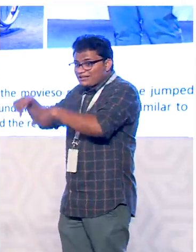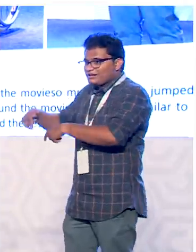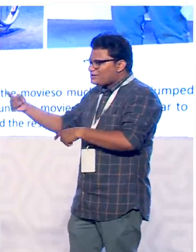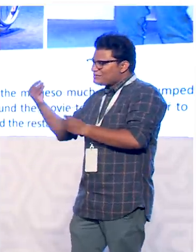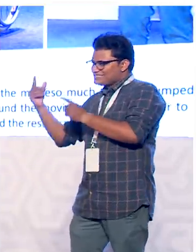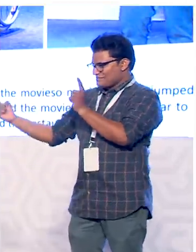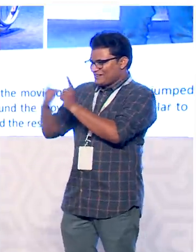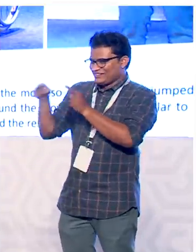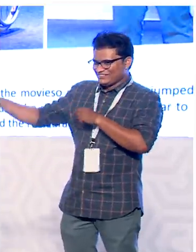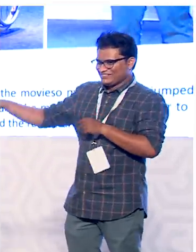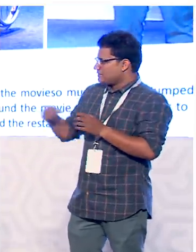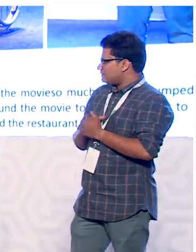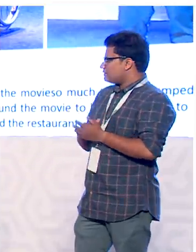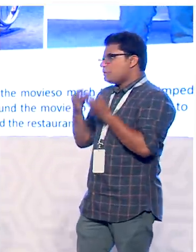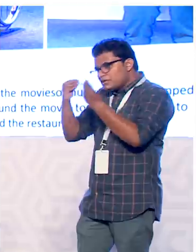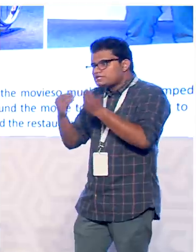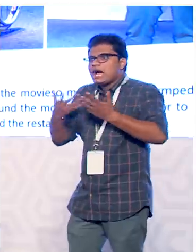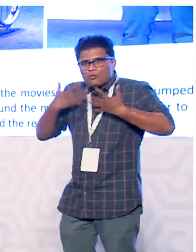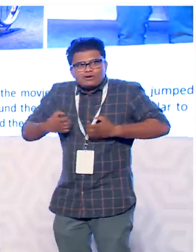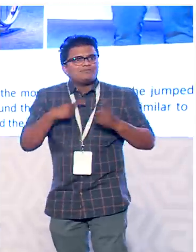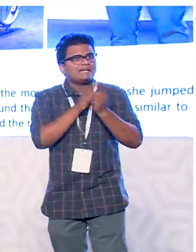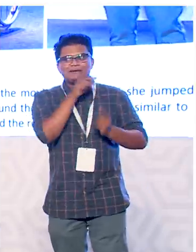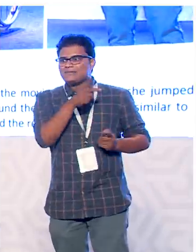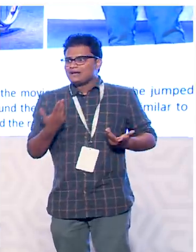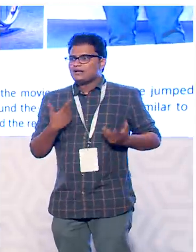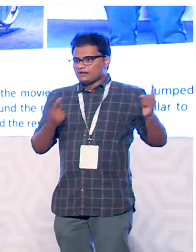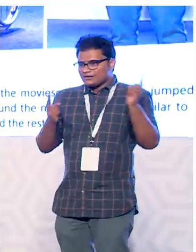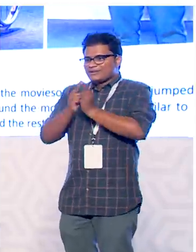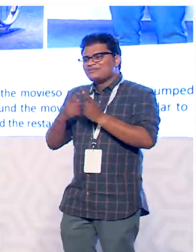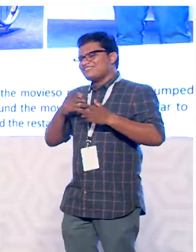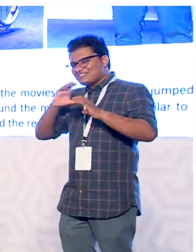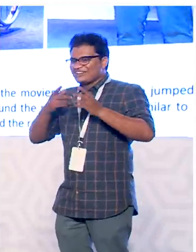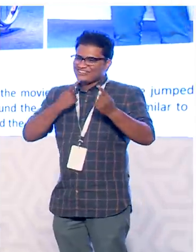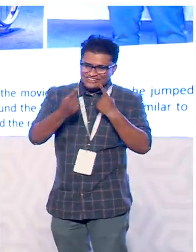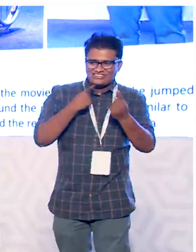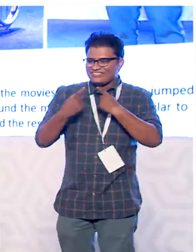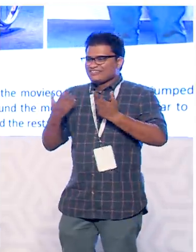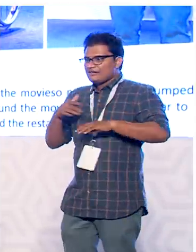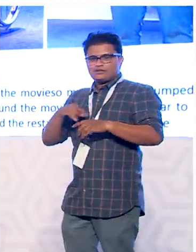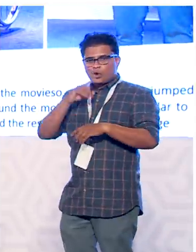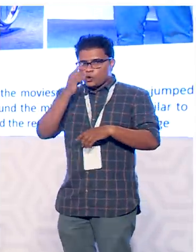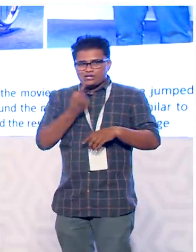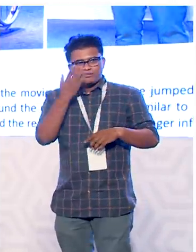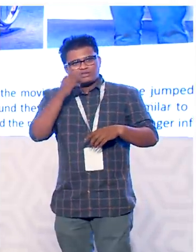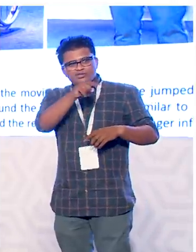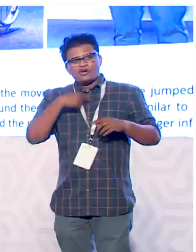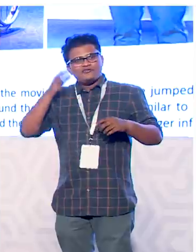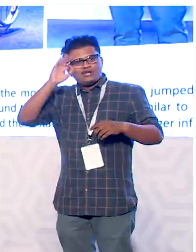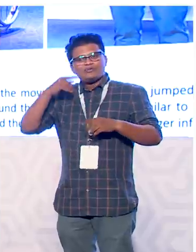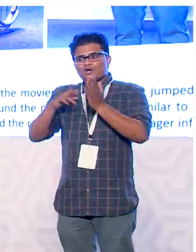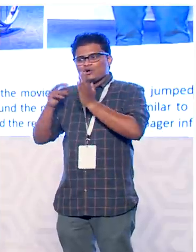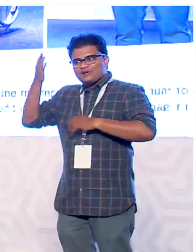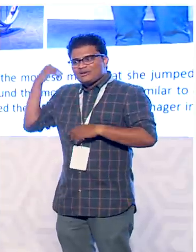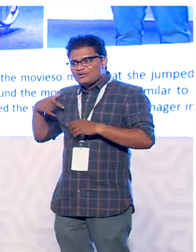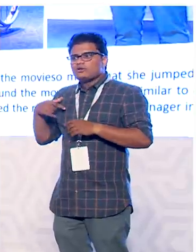he meet you? And I said, please, I want to meet him. And he came and he chatted and he said, it's only because of your film and the role that I started these